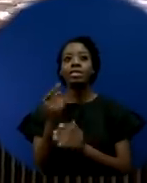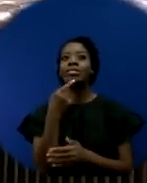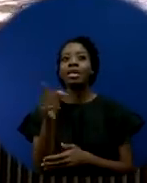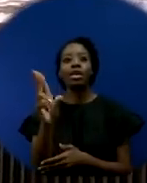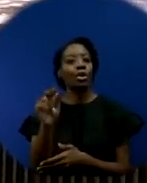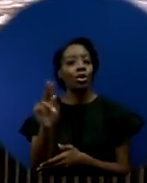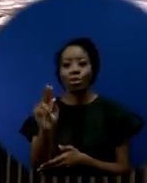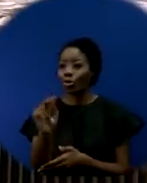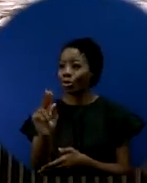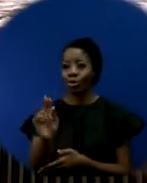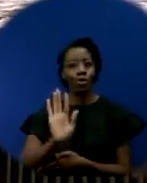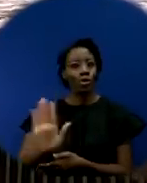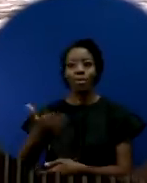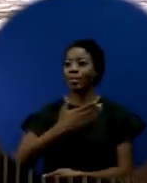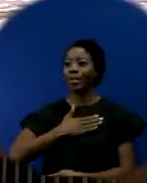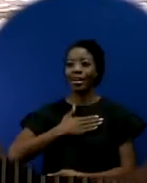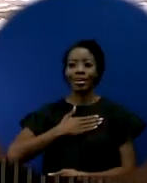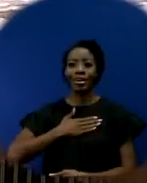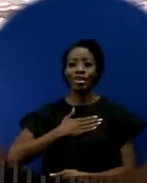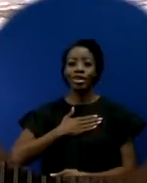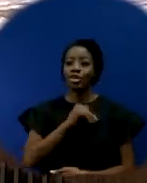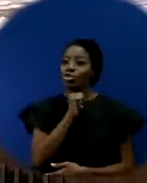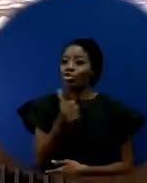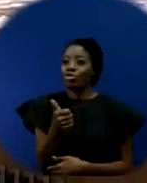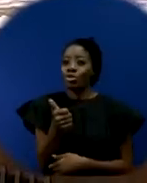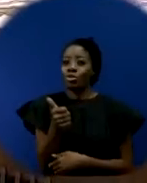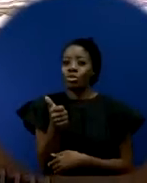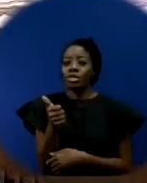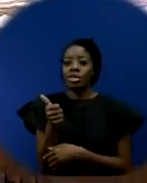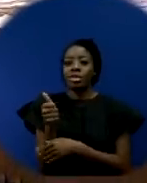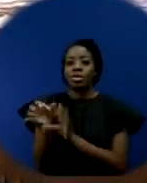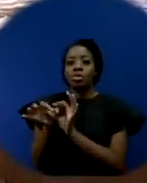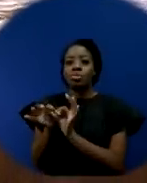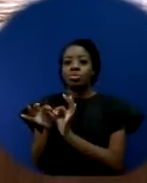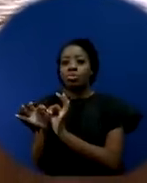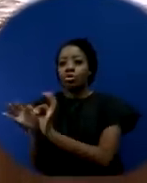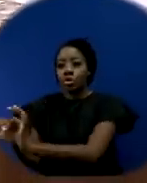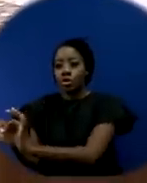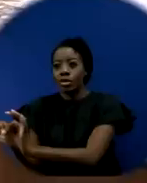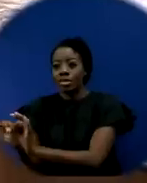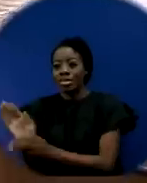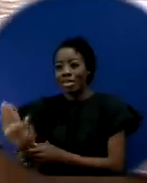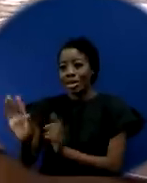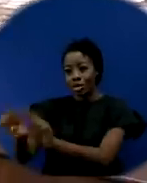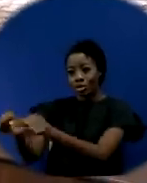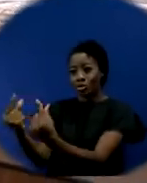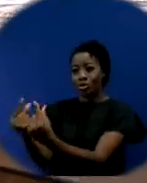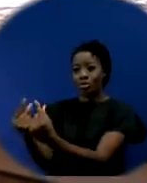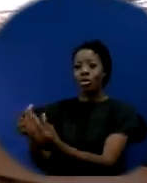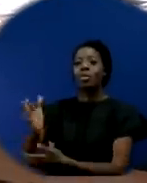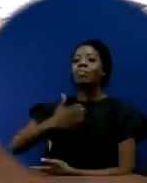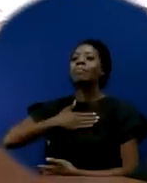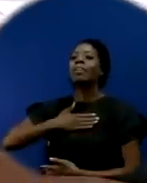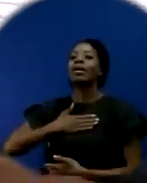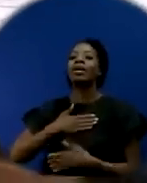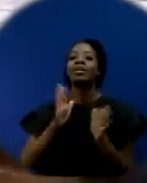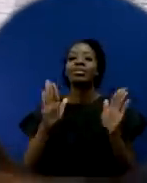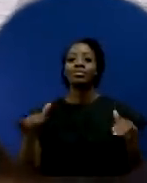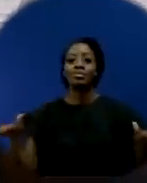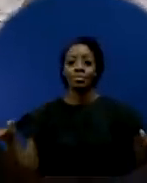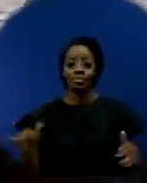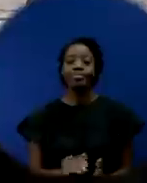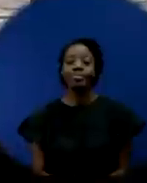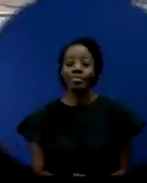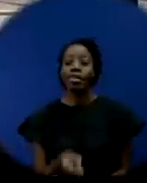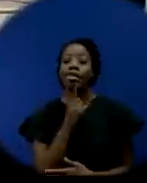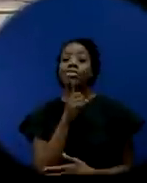mine. You don't belong to them, you belong to me. You're mine, you're my child.